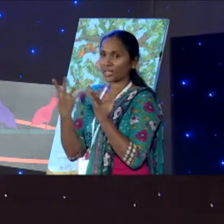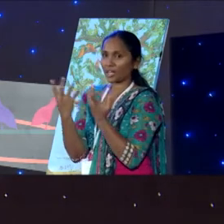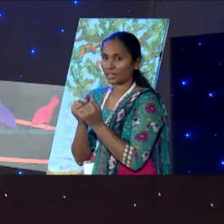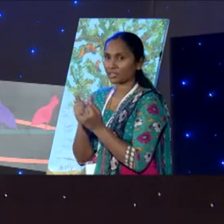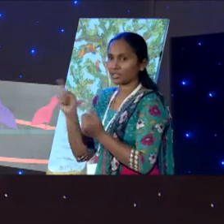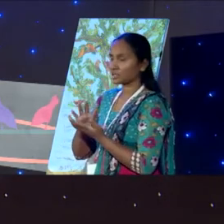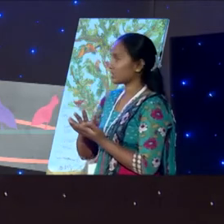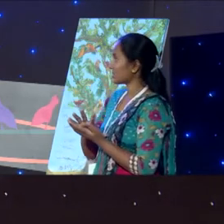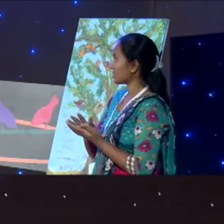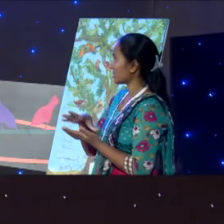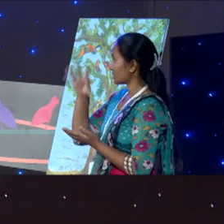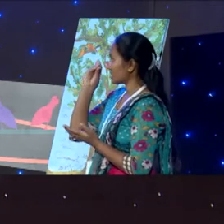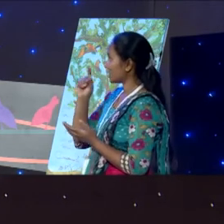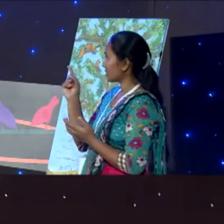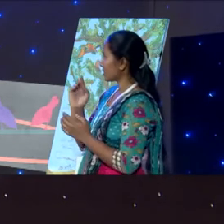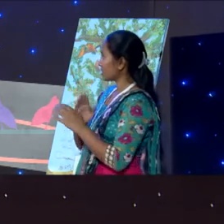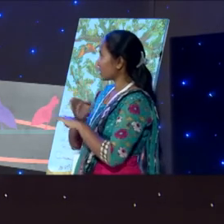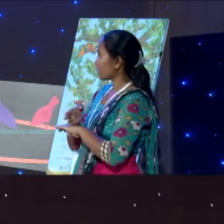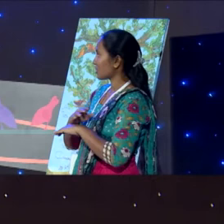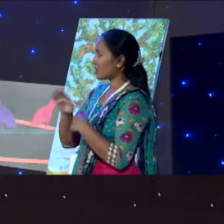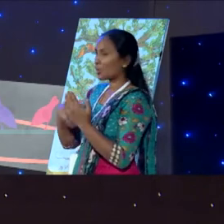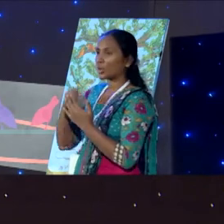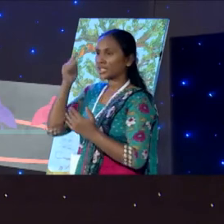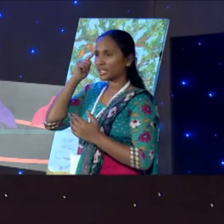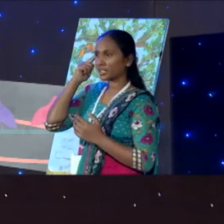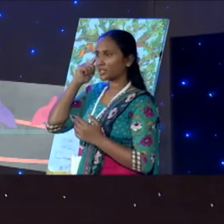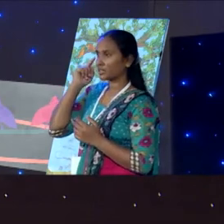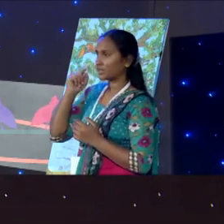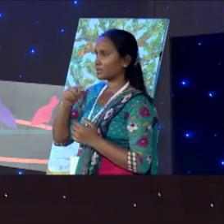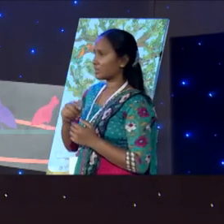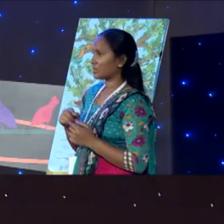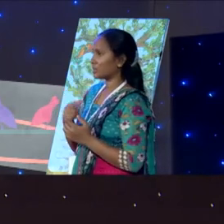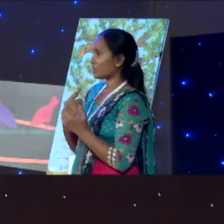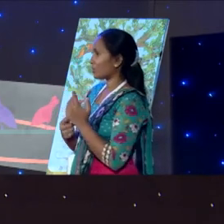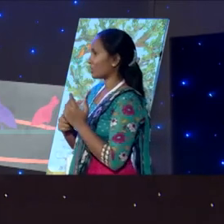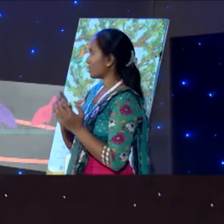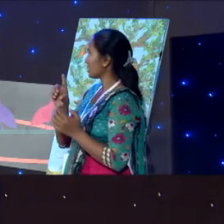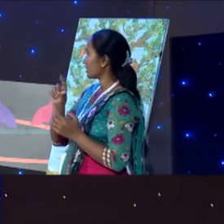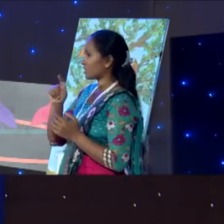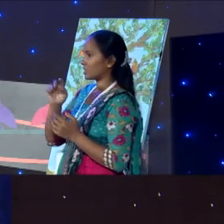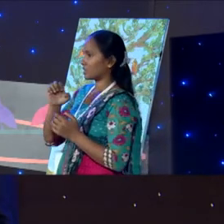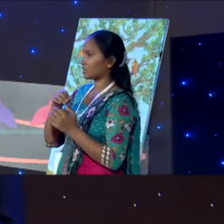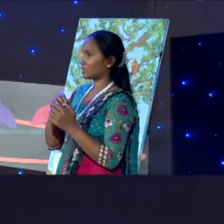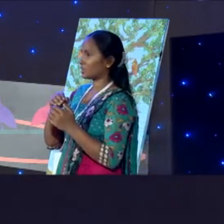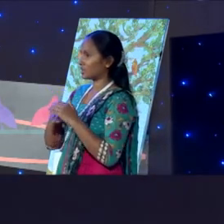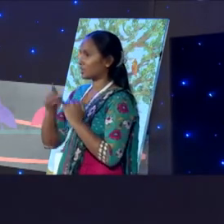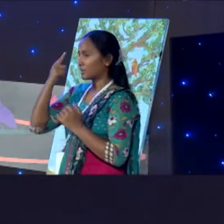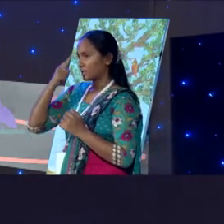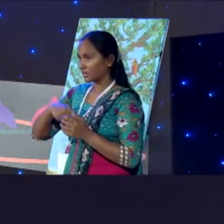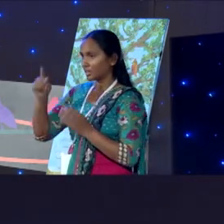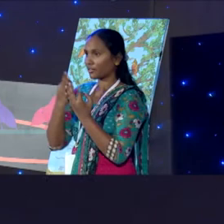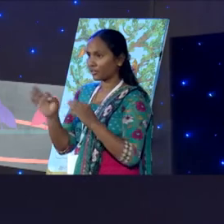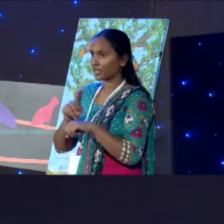I came across, you know, this whole thought that what do they do in their, you know, free time, or what do people